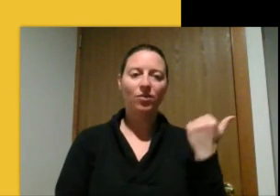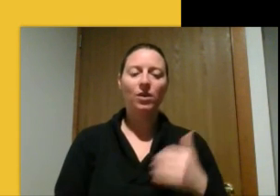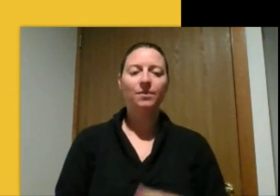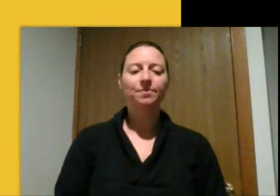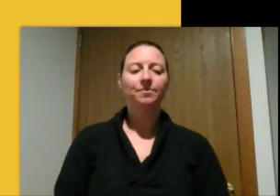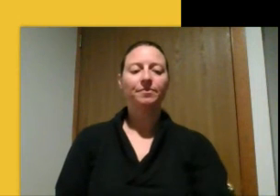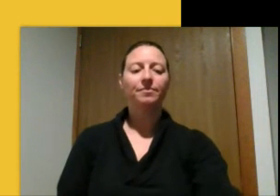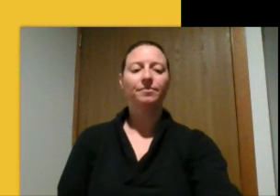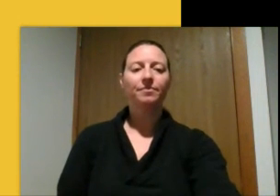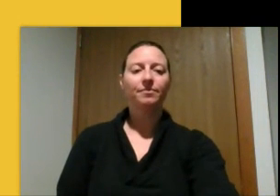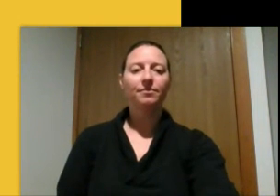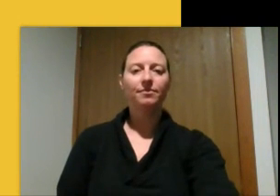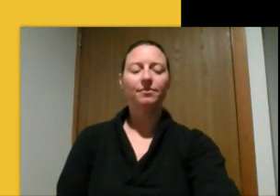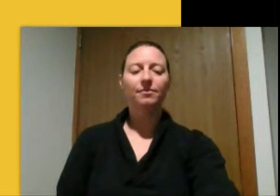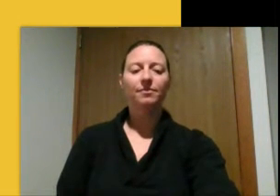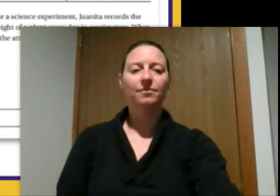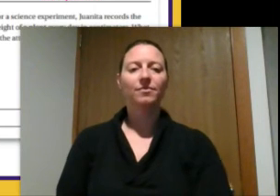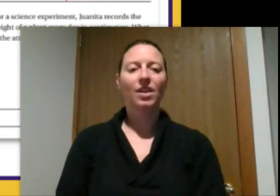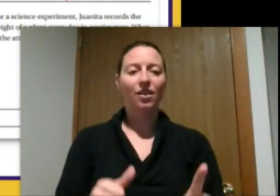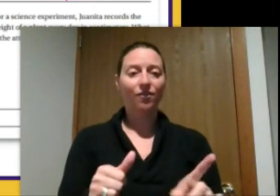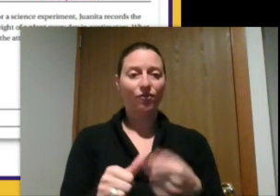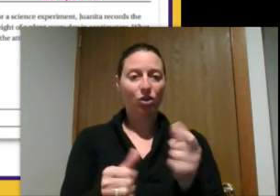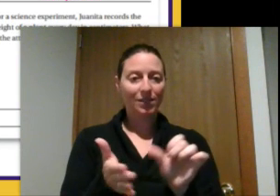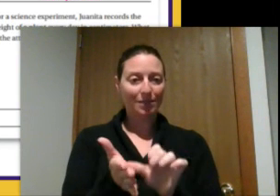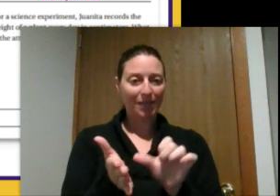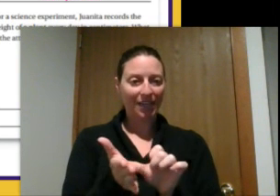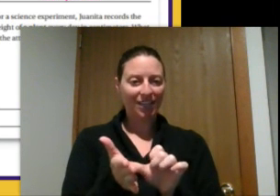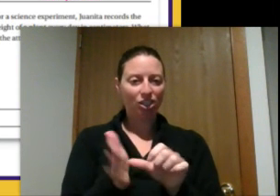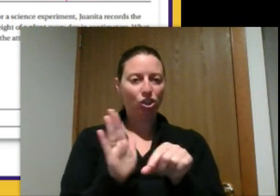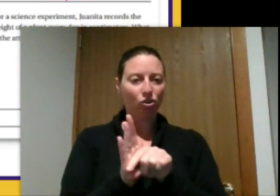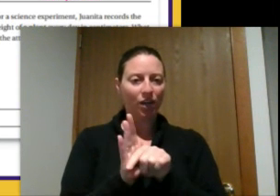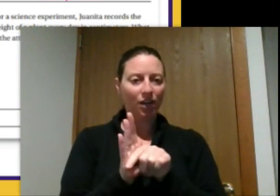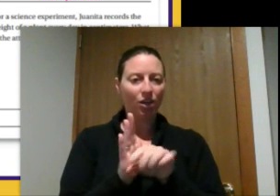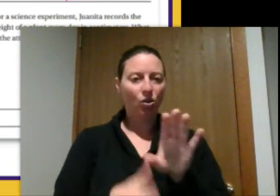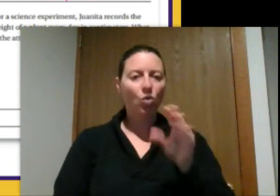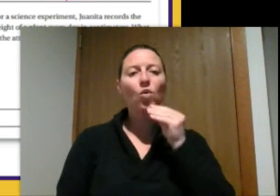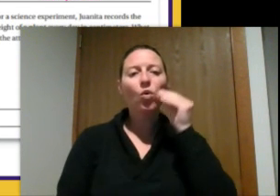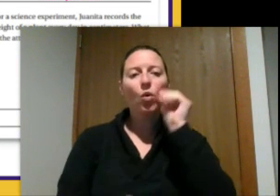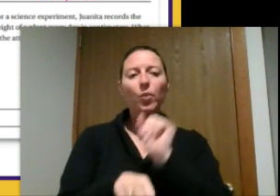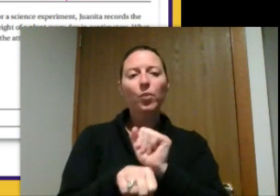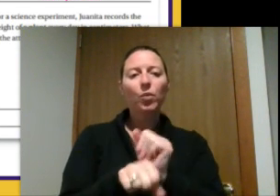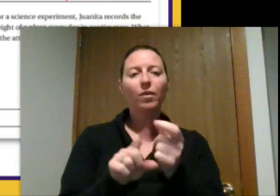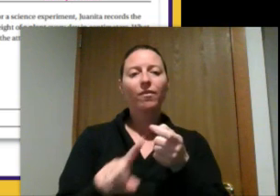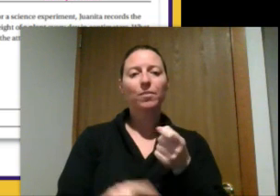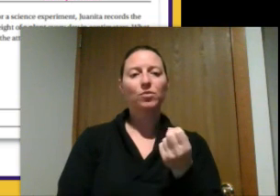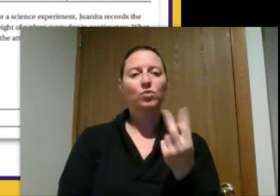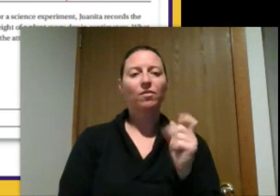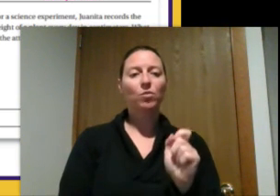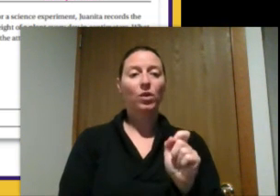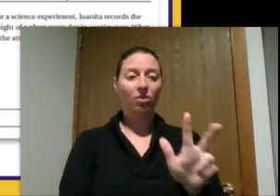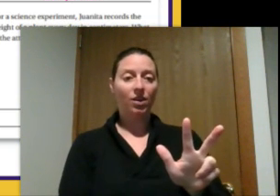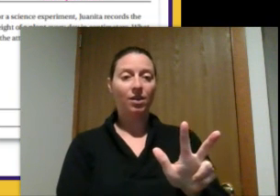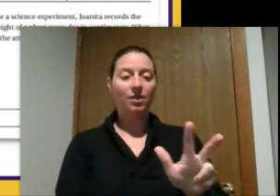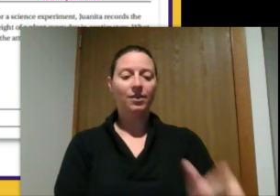center. The first page is grading your homework from 12.3.